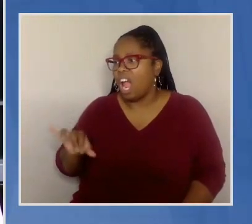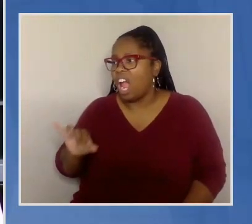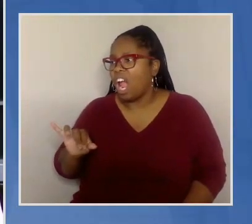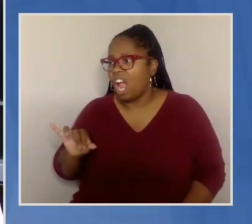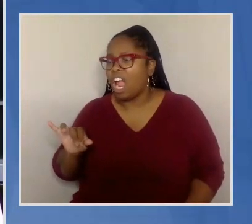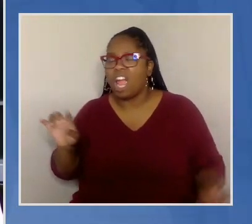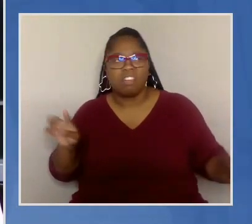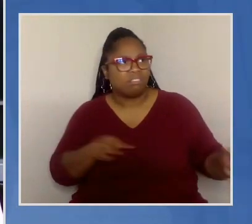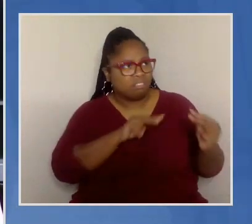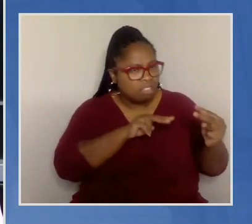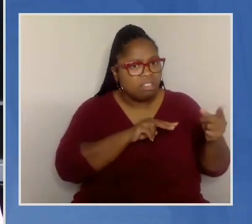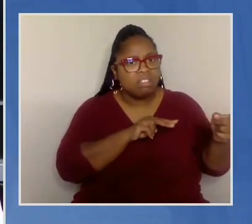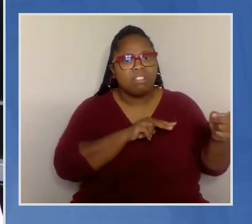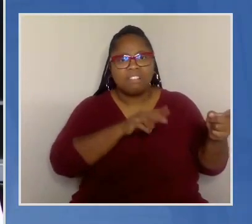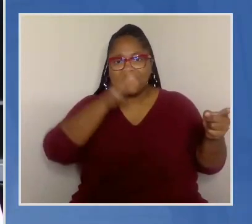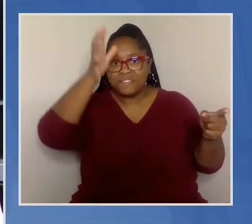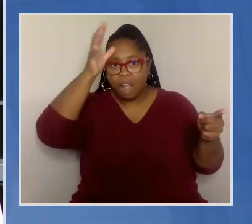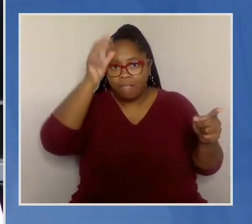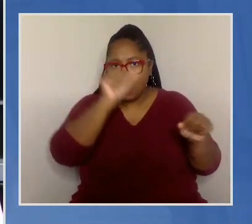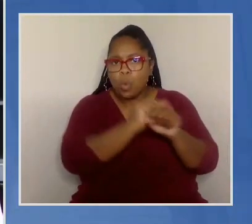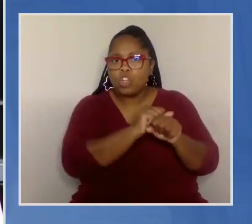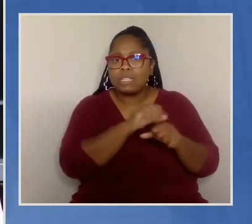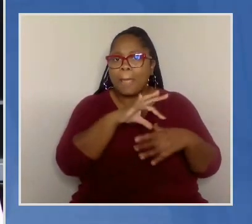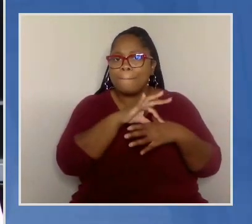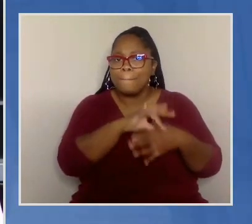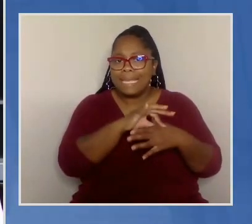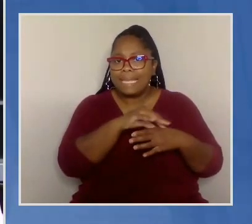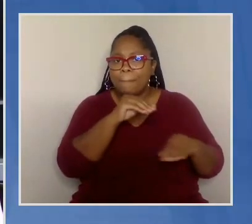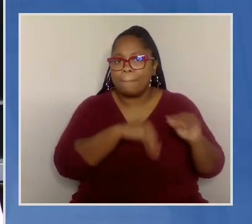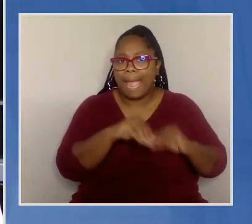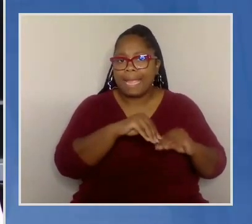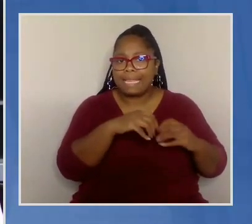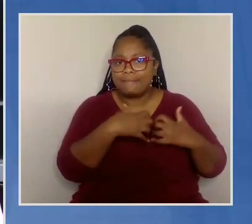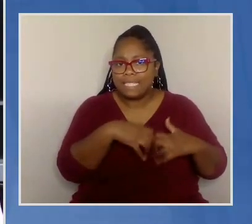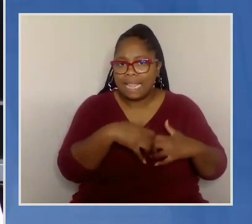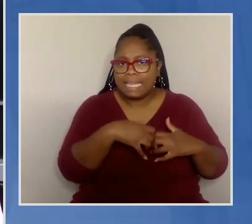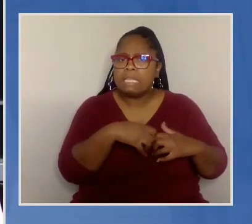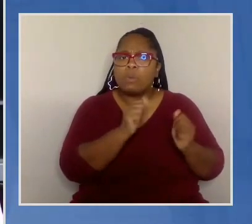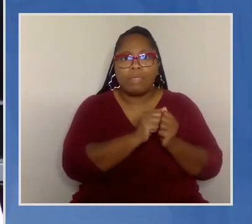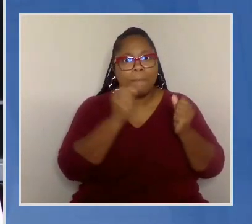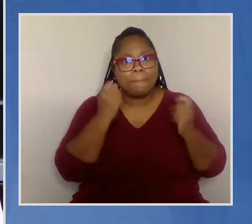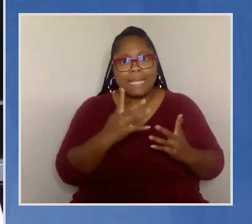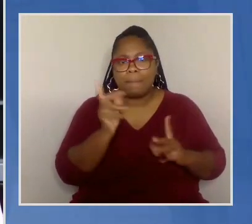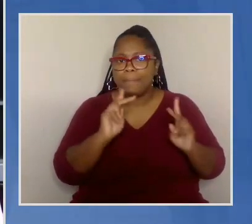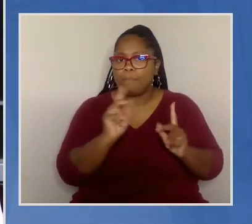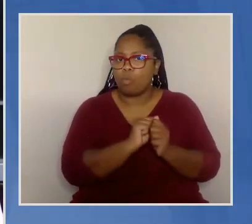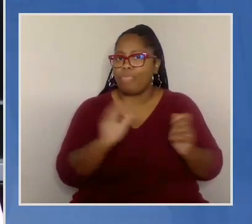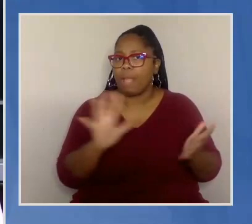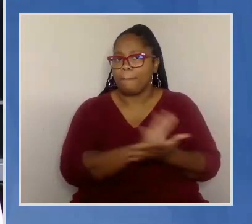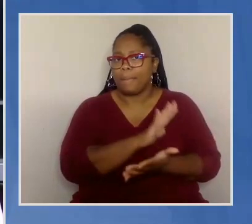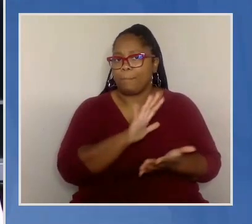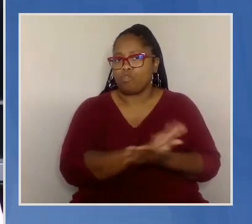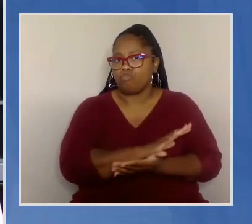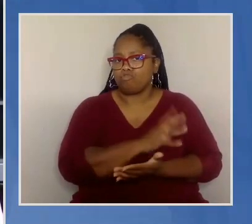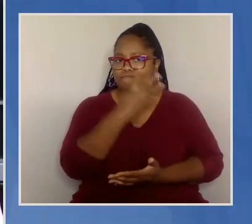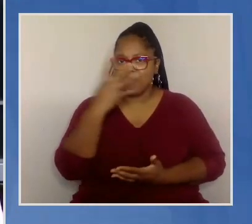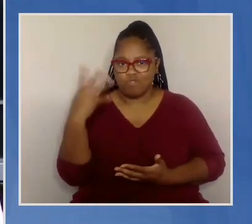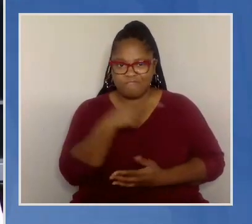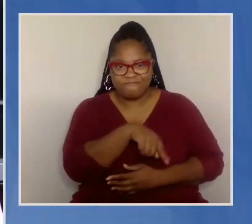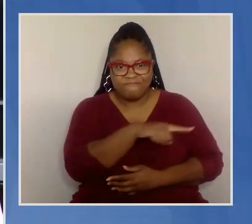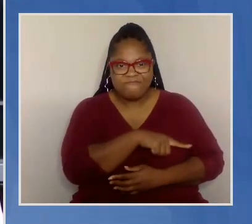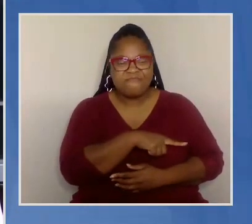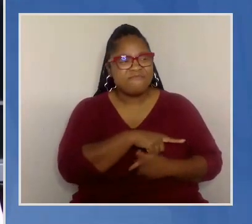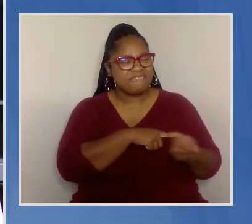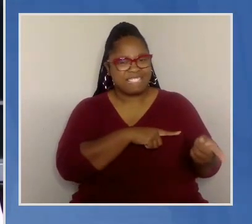works at a meatpacking facility with many undocumented workers and got involved in our campaign because of the unsafe conditions at